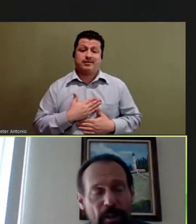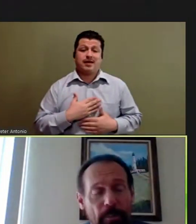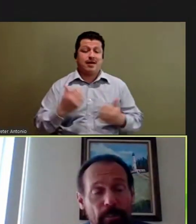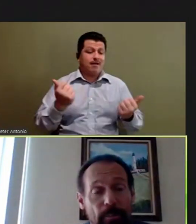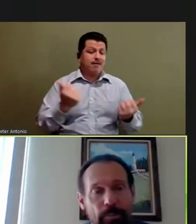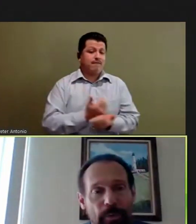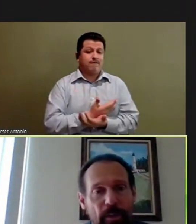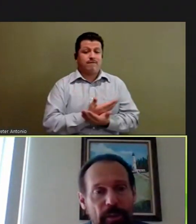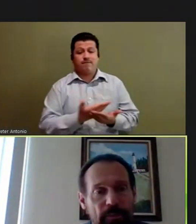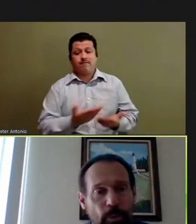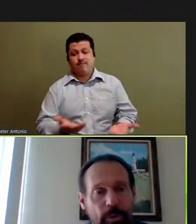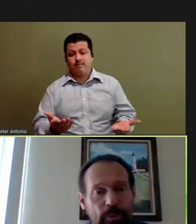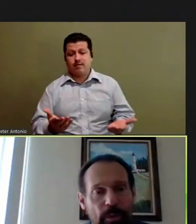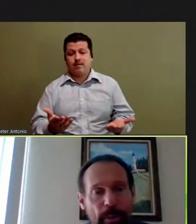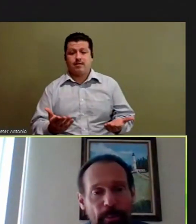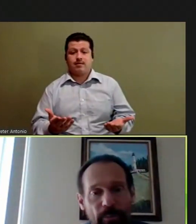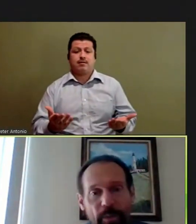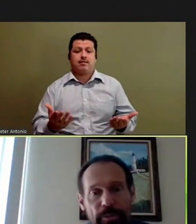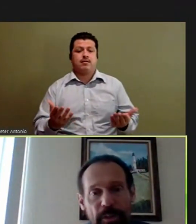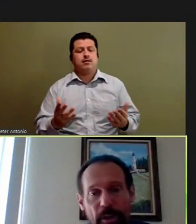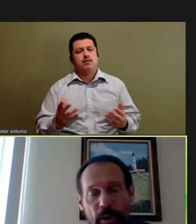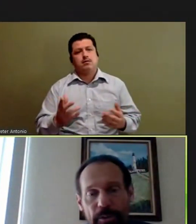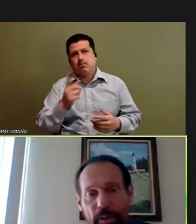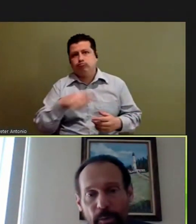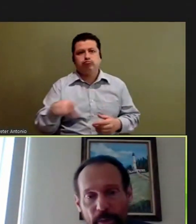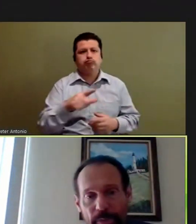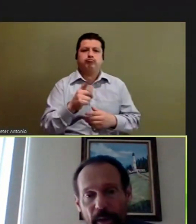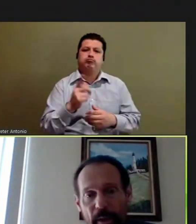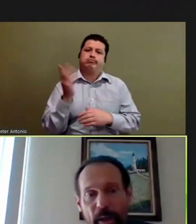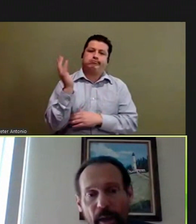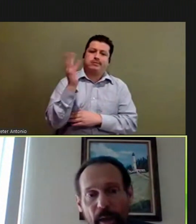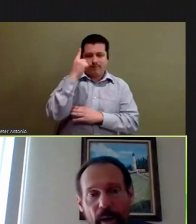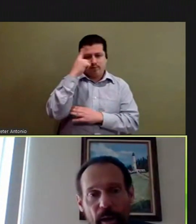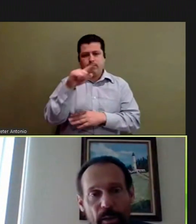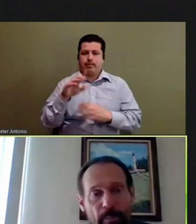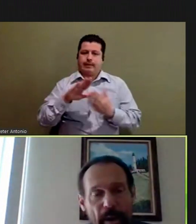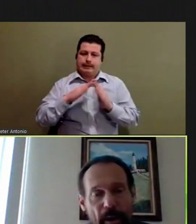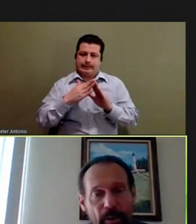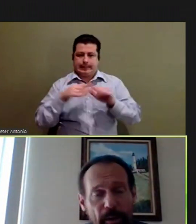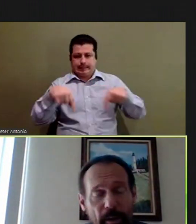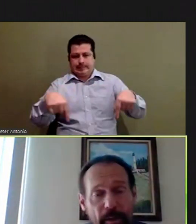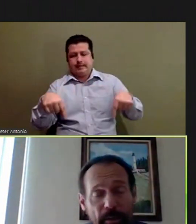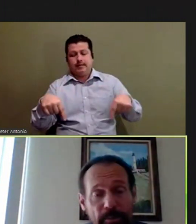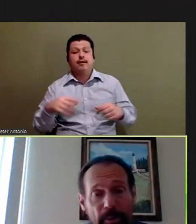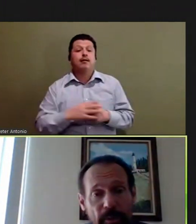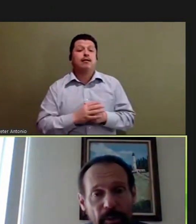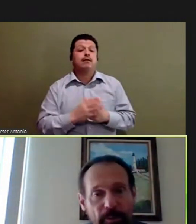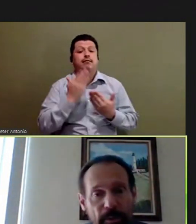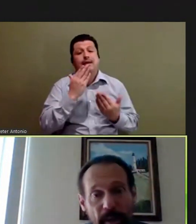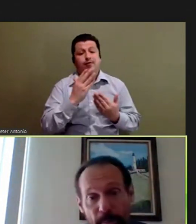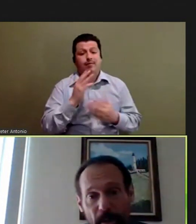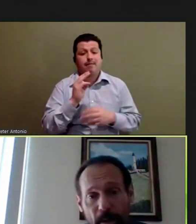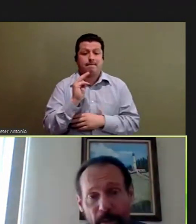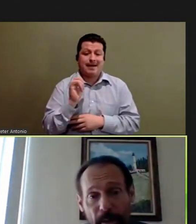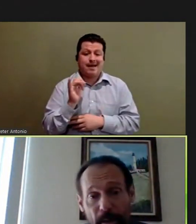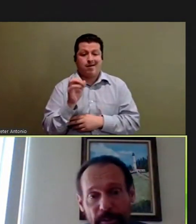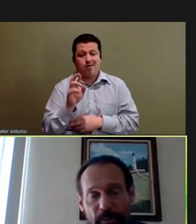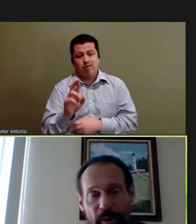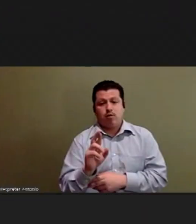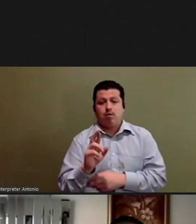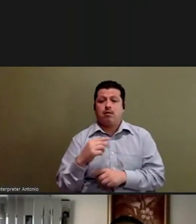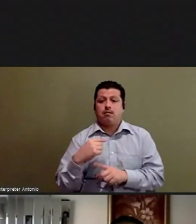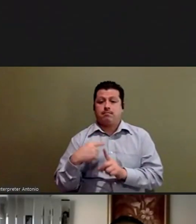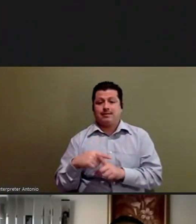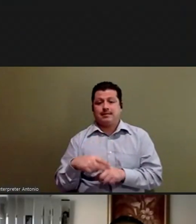participants bringing this forward to the people of the city of Carson. I want to thank the mayor and Councilman Hilton and my colleague